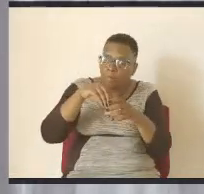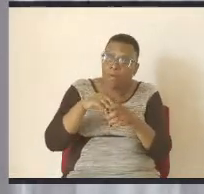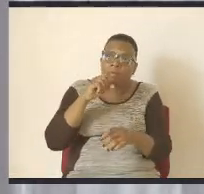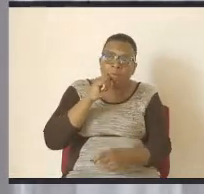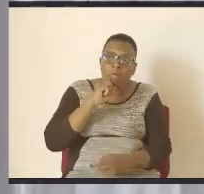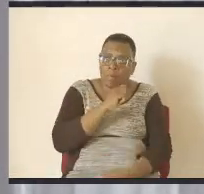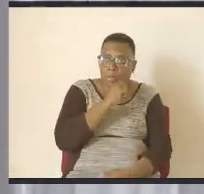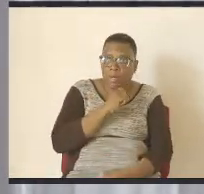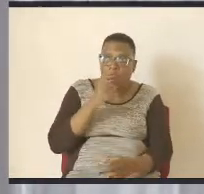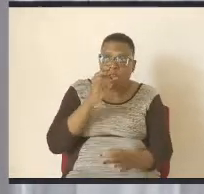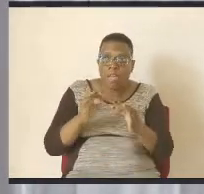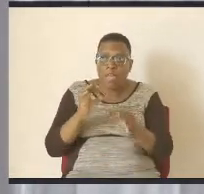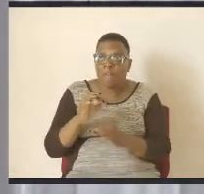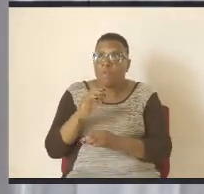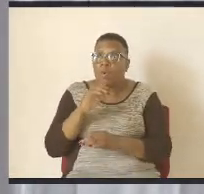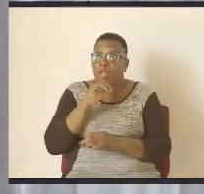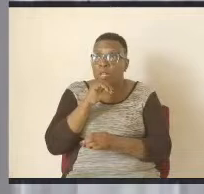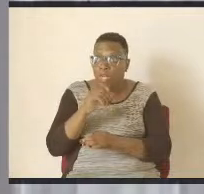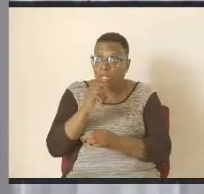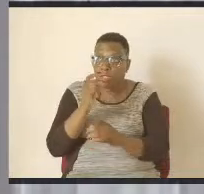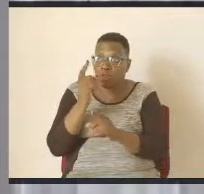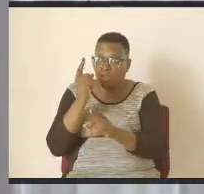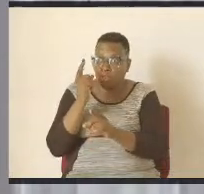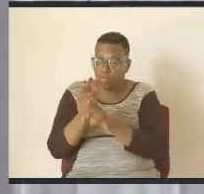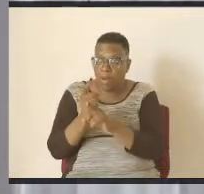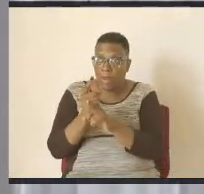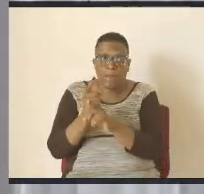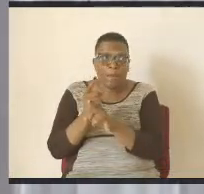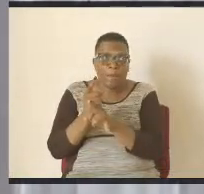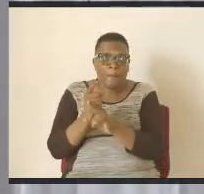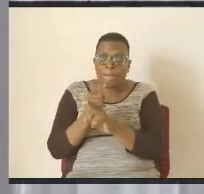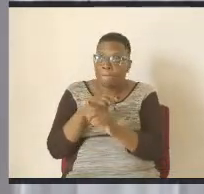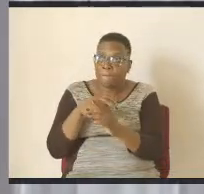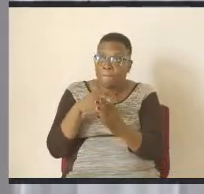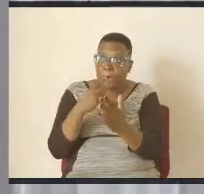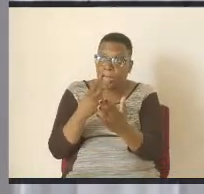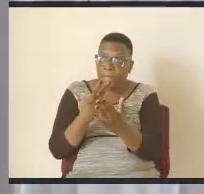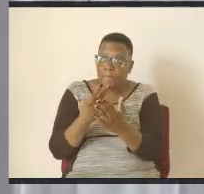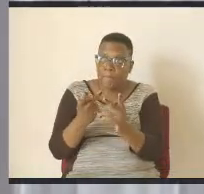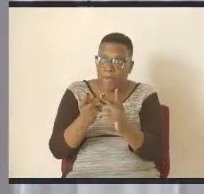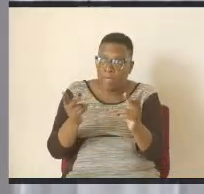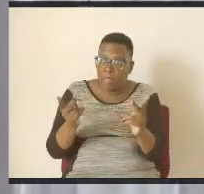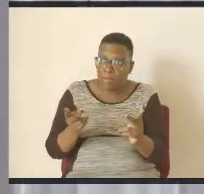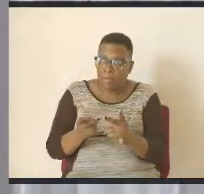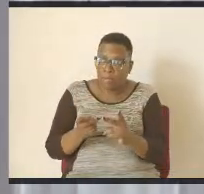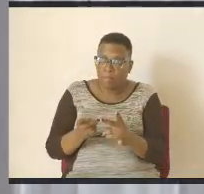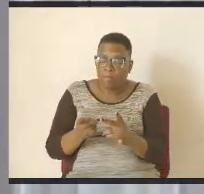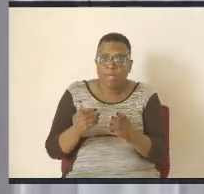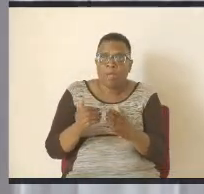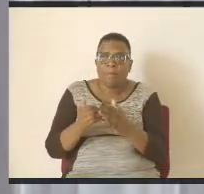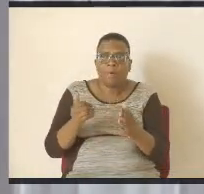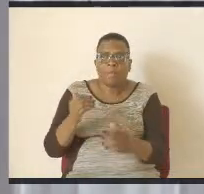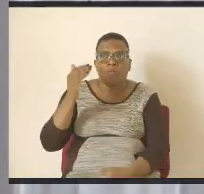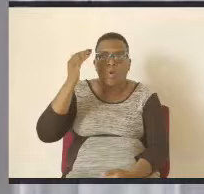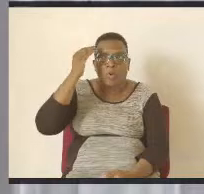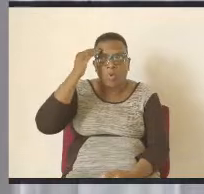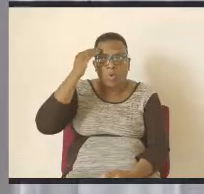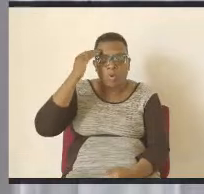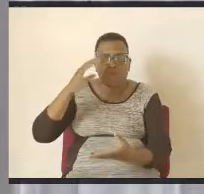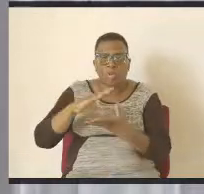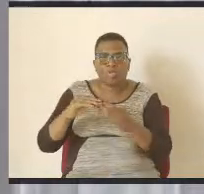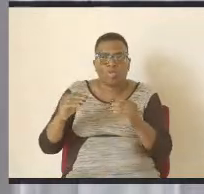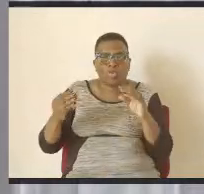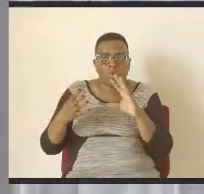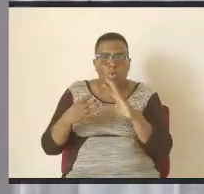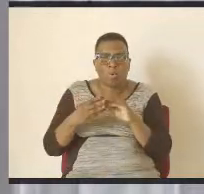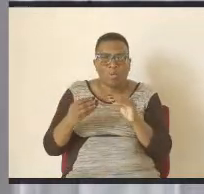are not in that place, one step at a time, before we know it, the story of Calvary